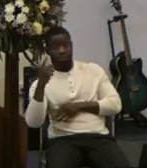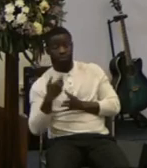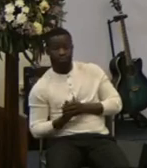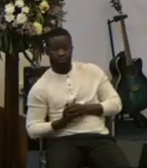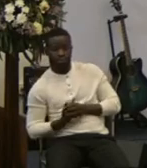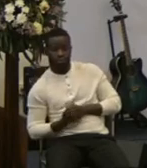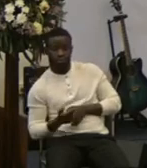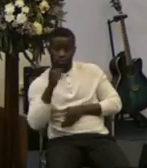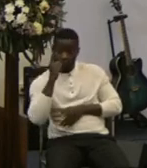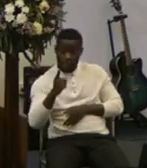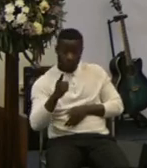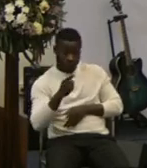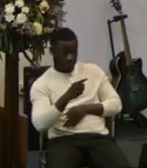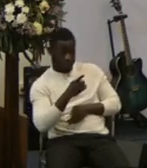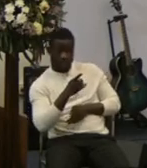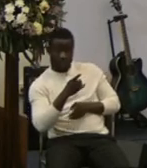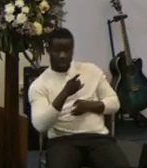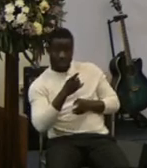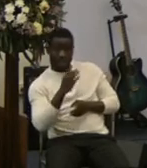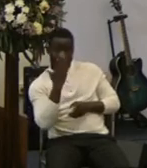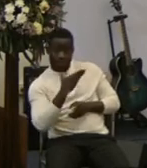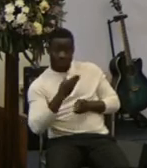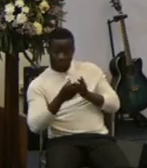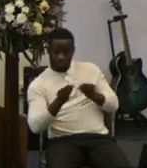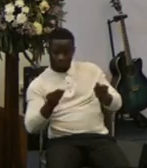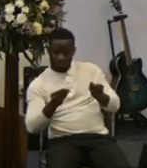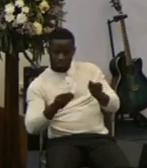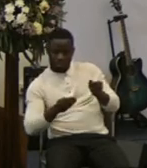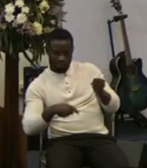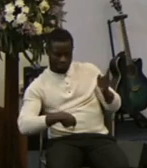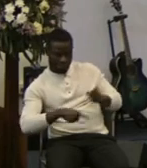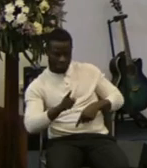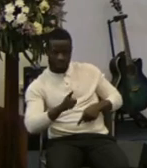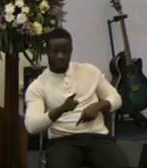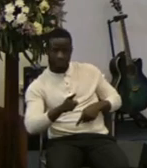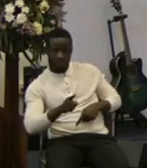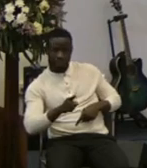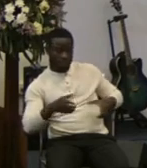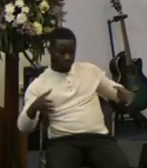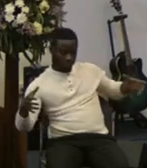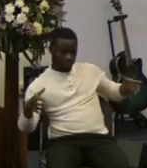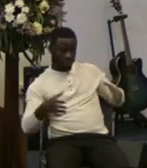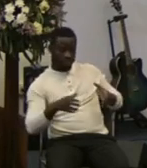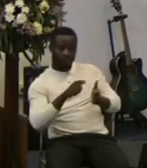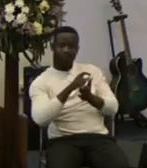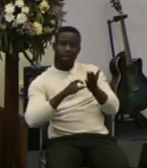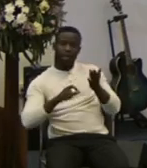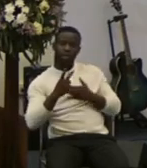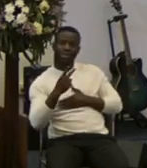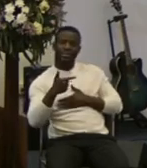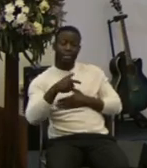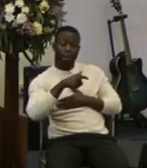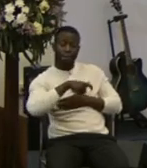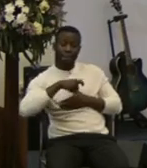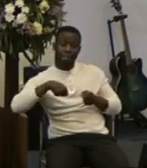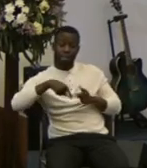then, having delivered the man from his possession, notice the response of the congregation in verse 27. The